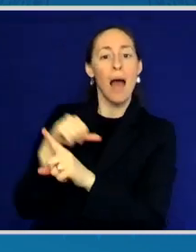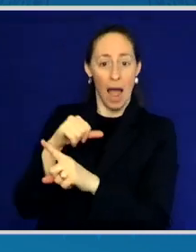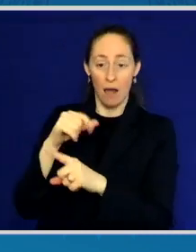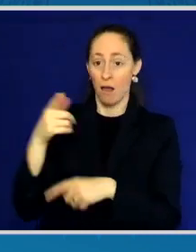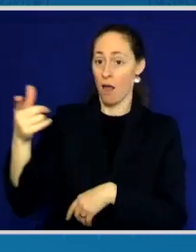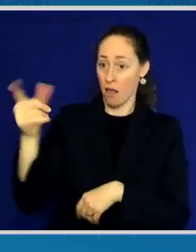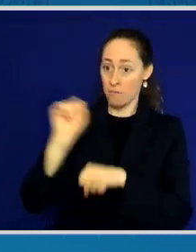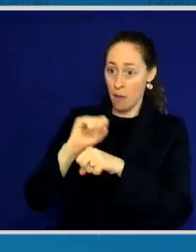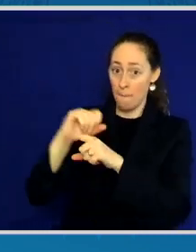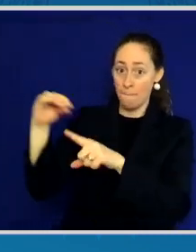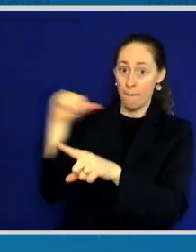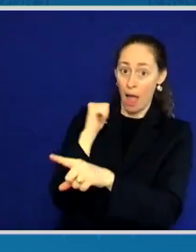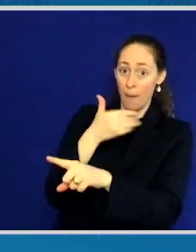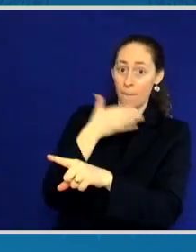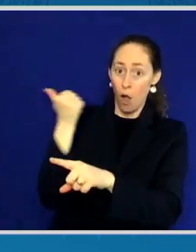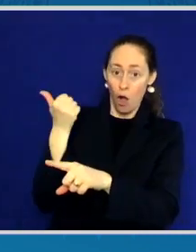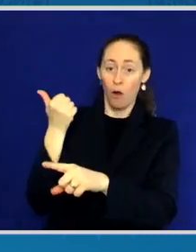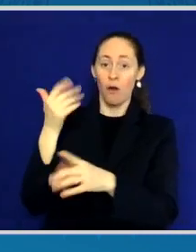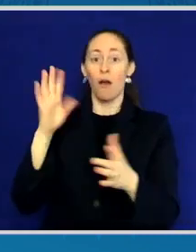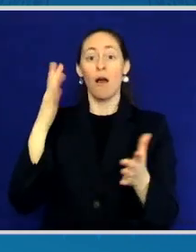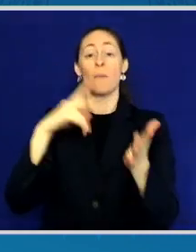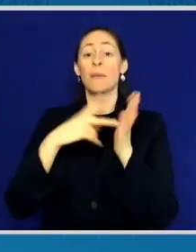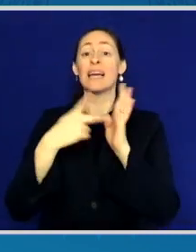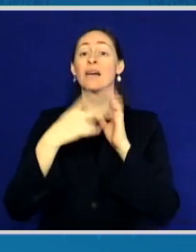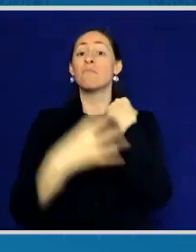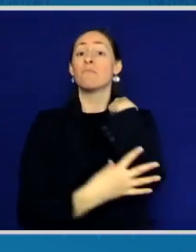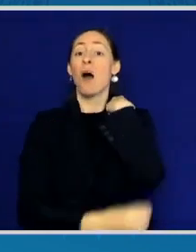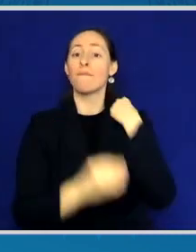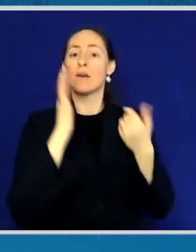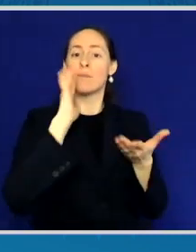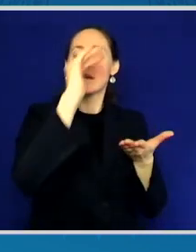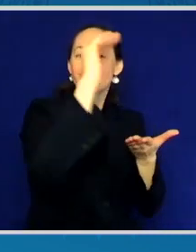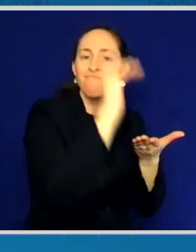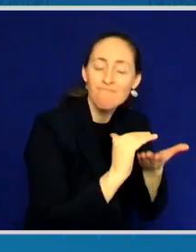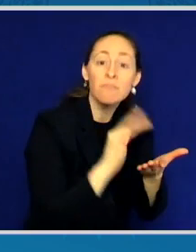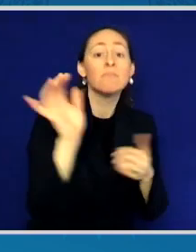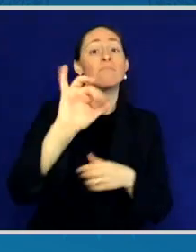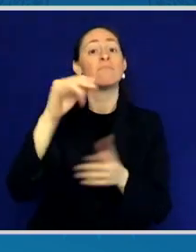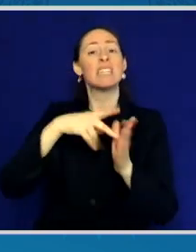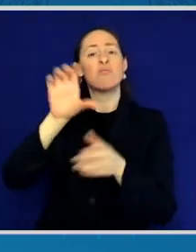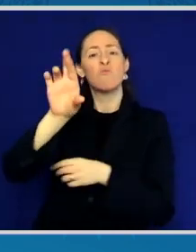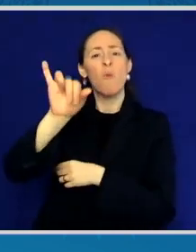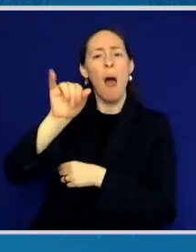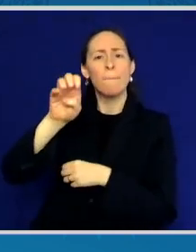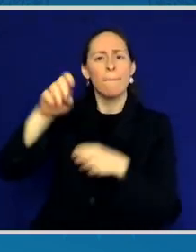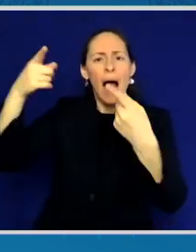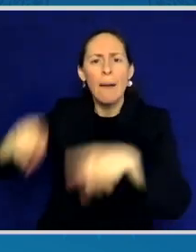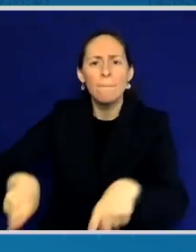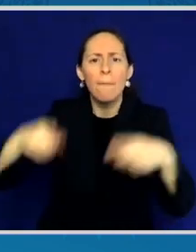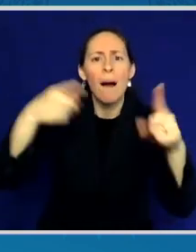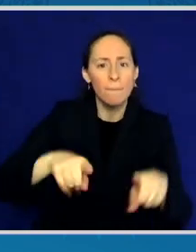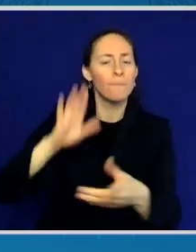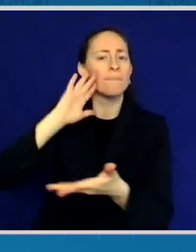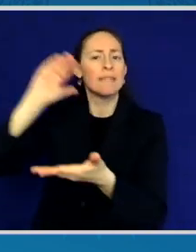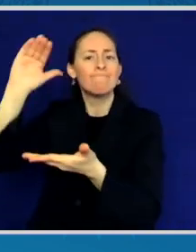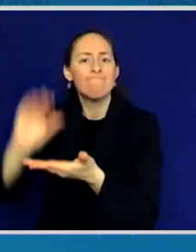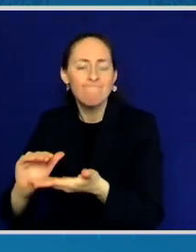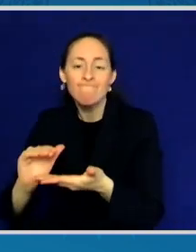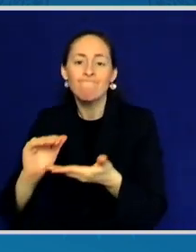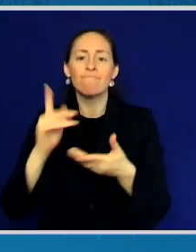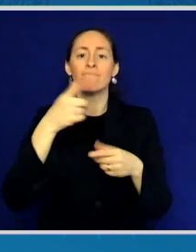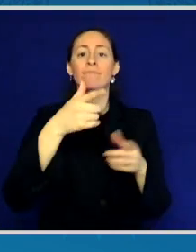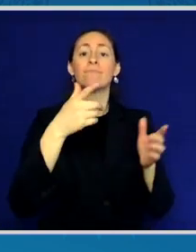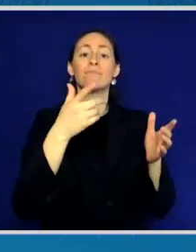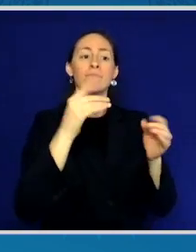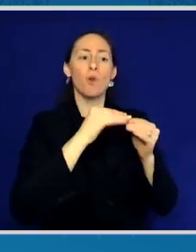have on poverty, the effect that it'll have on crime, all of those things. So by moving more out into the community, having more frequent service. So